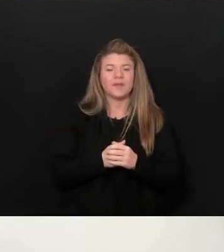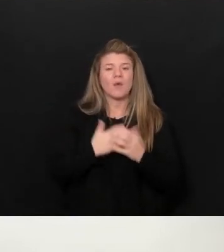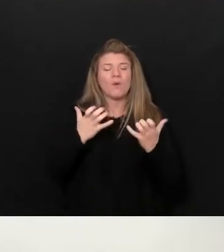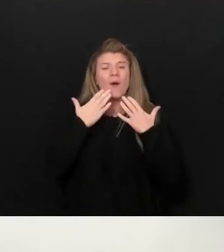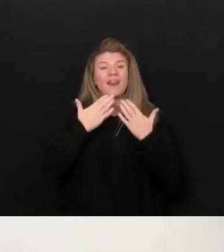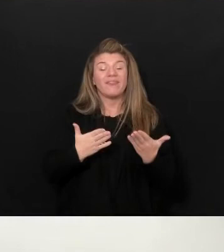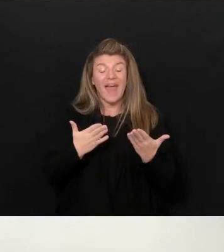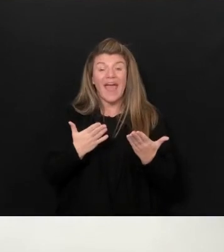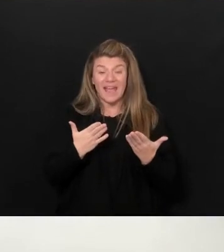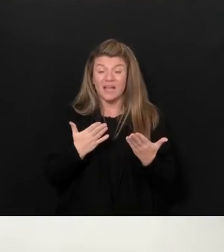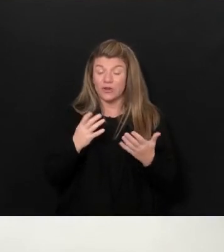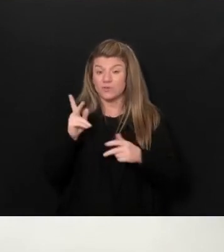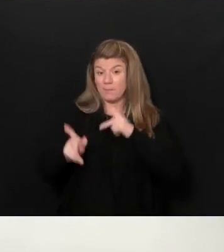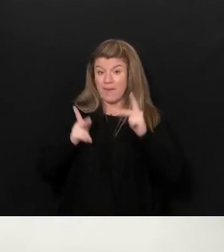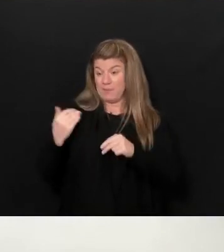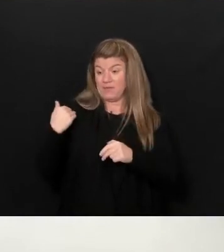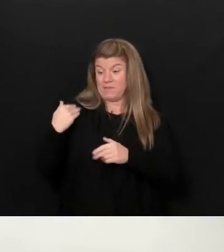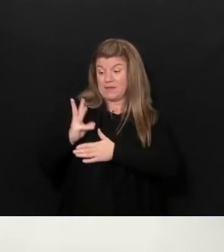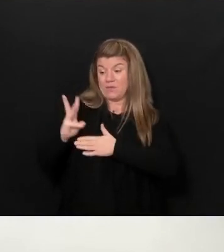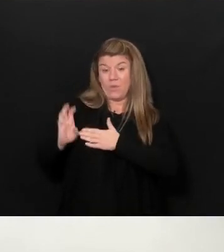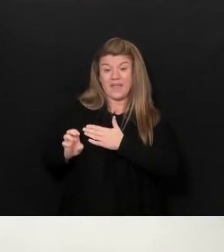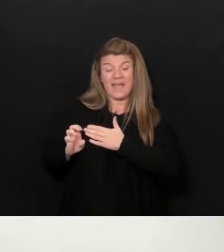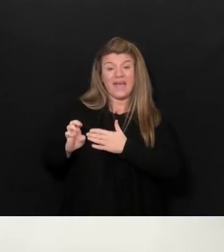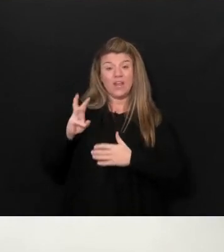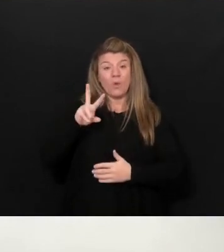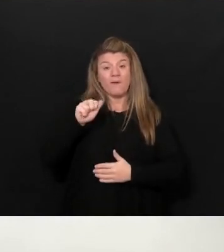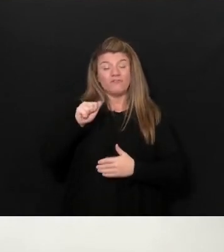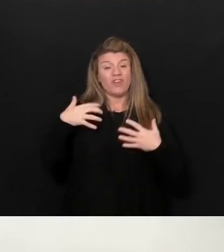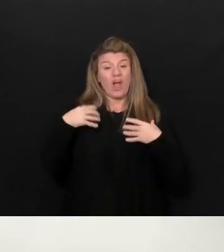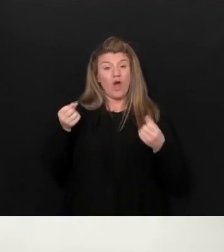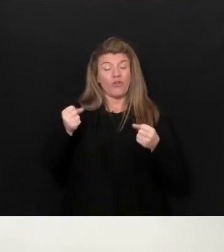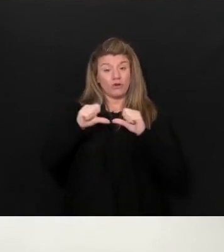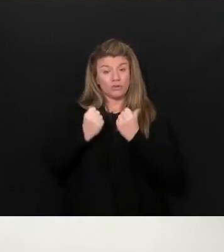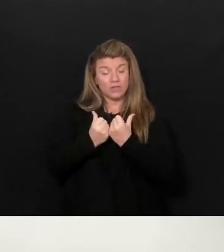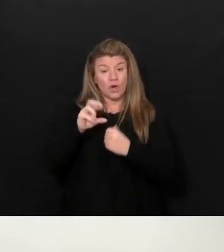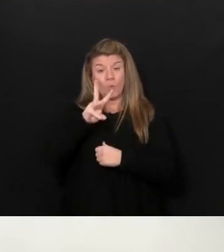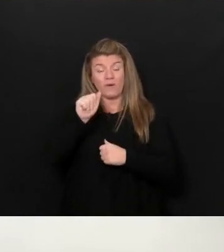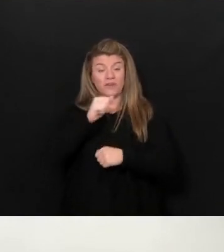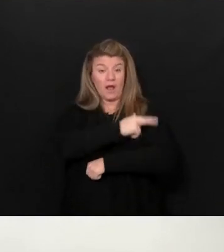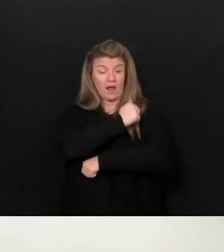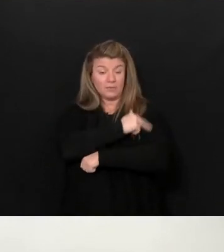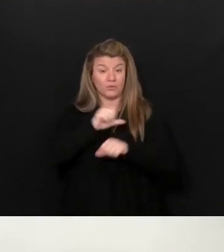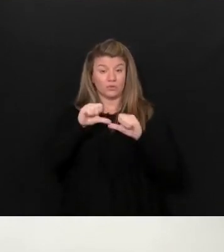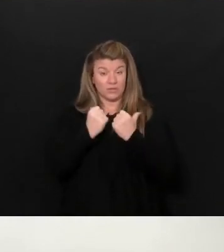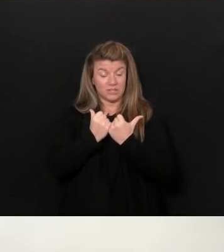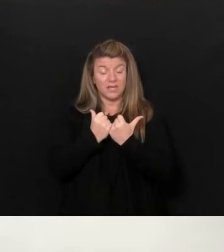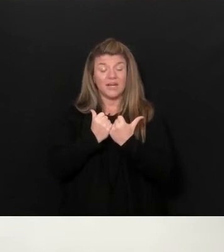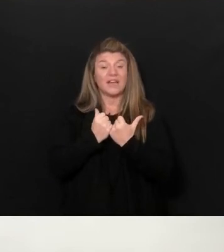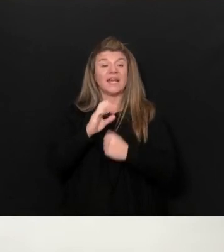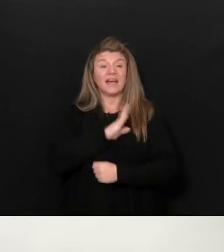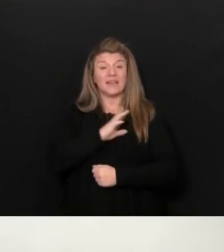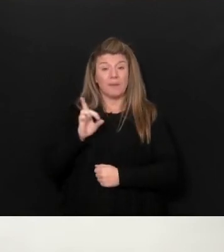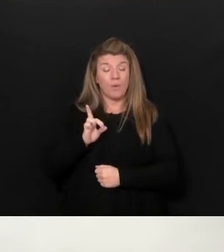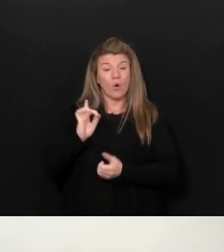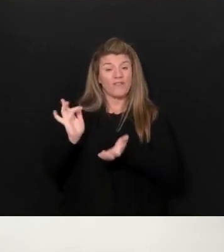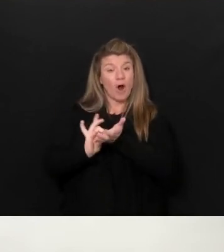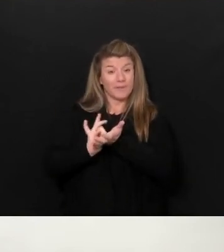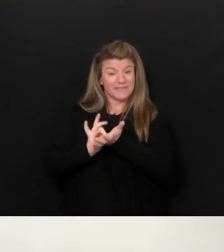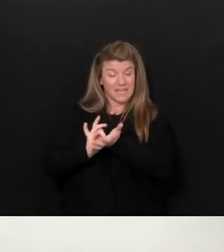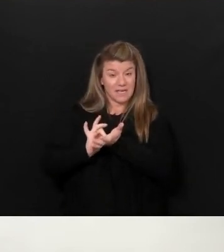work over the weekend from the West Virginia Healthcare Association, West Virginia Hospital Association, and the Board of